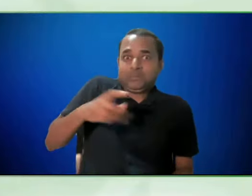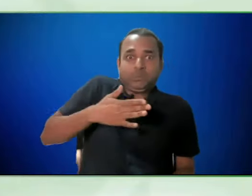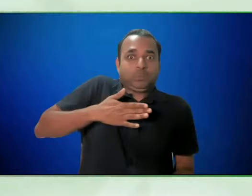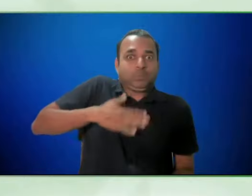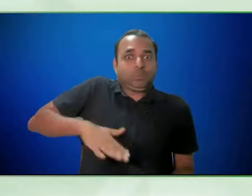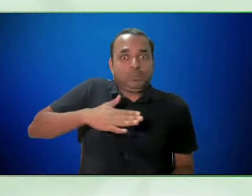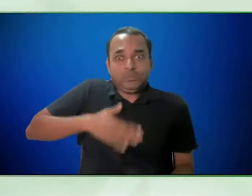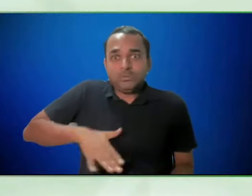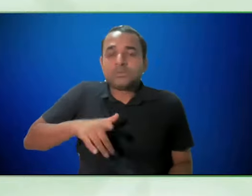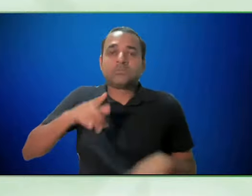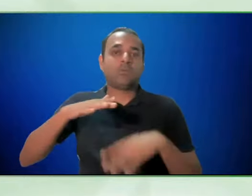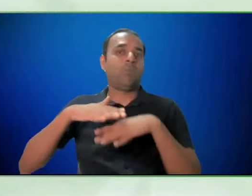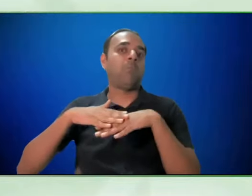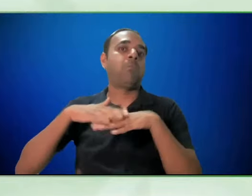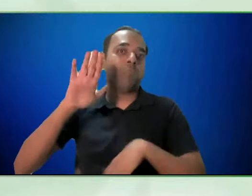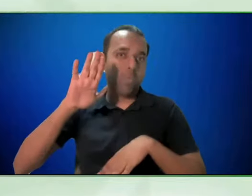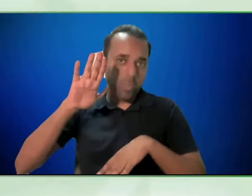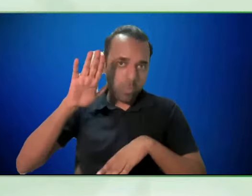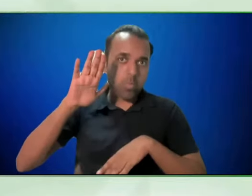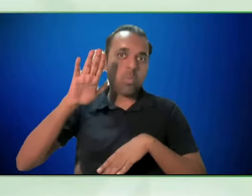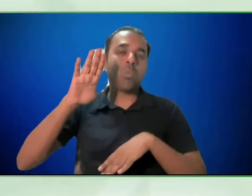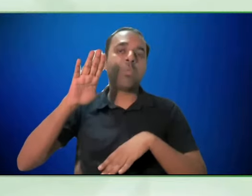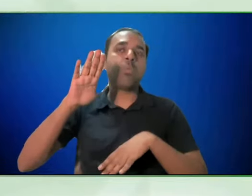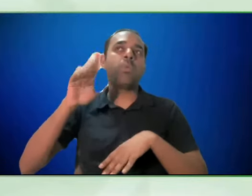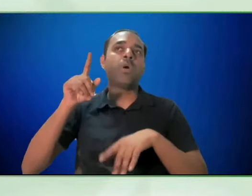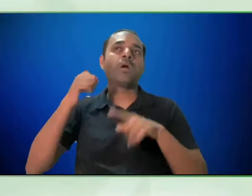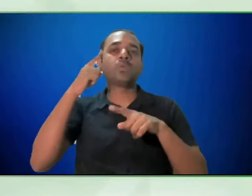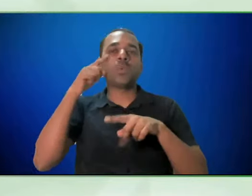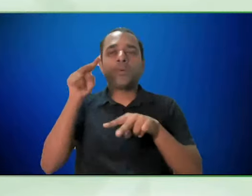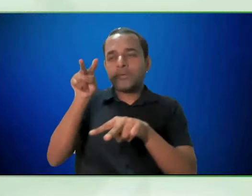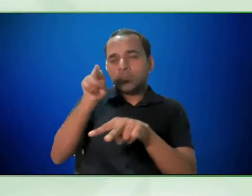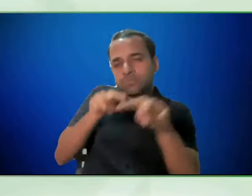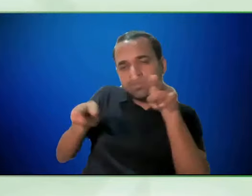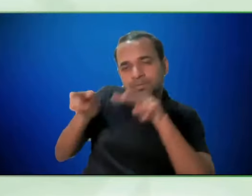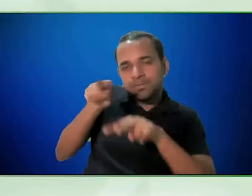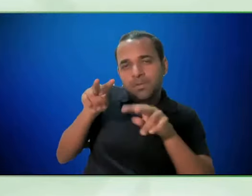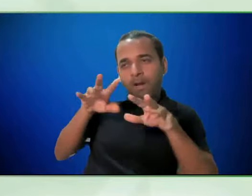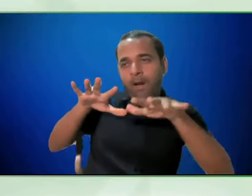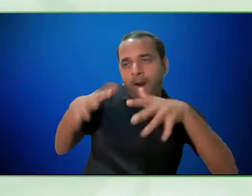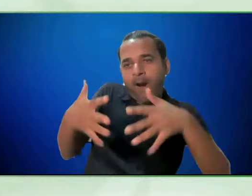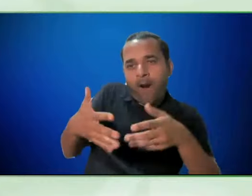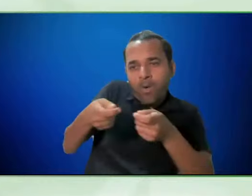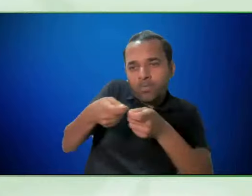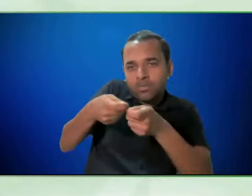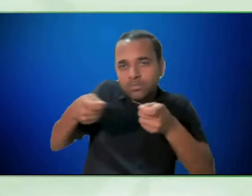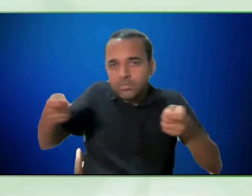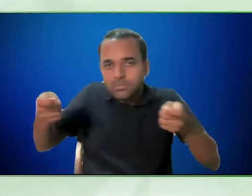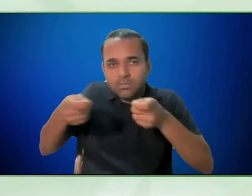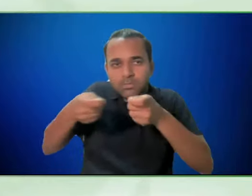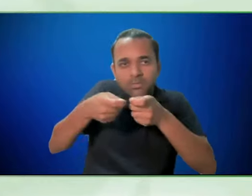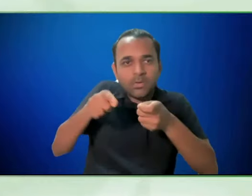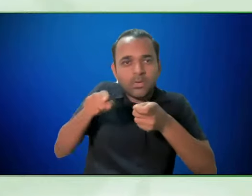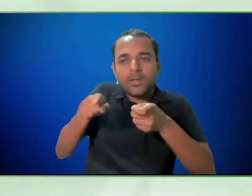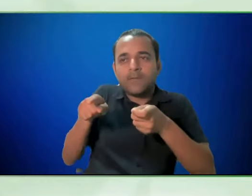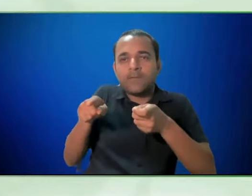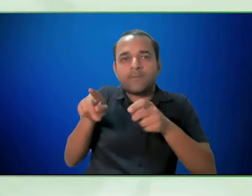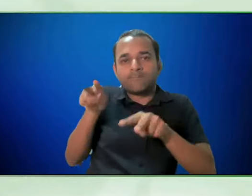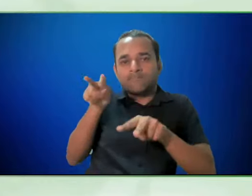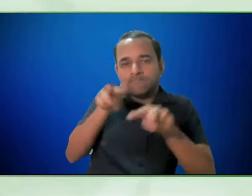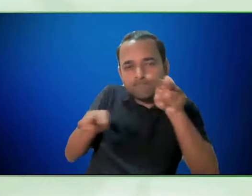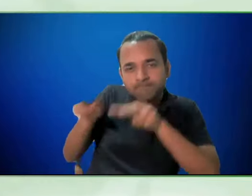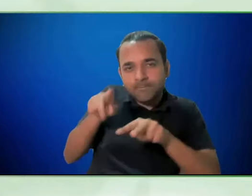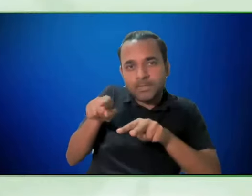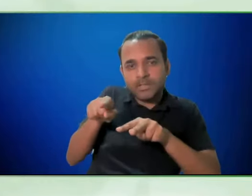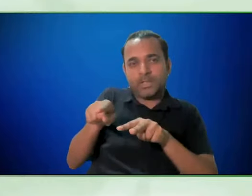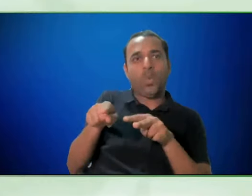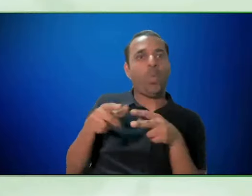Also mapping, but I also think we need to develop this kind of studies, because I think also the definition of